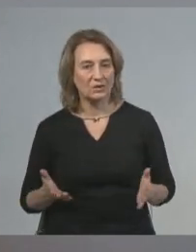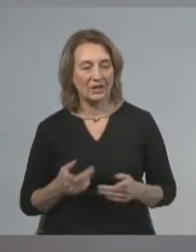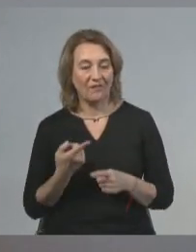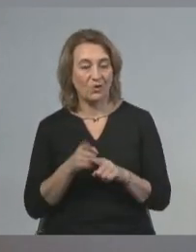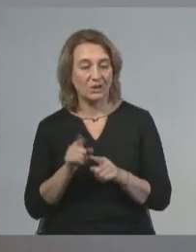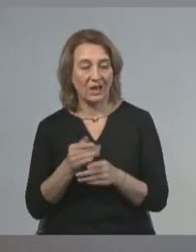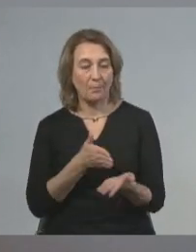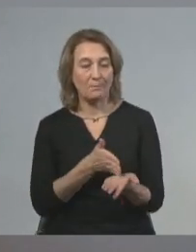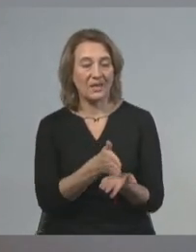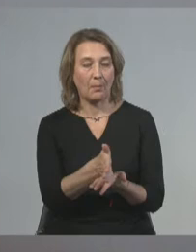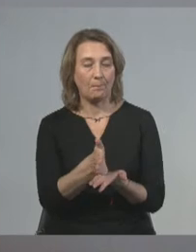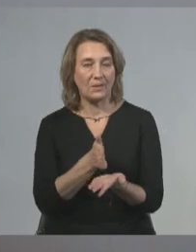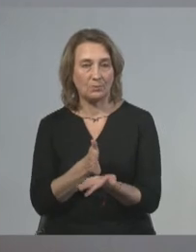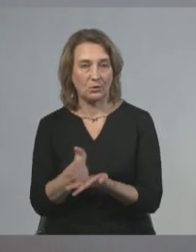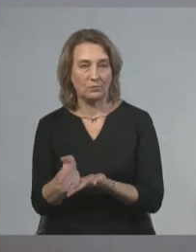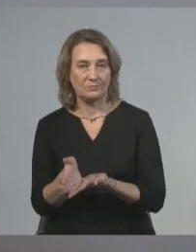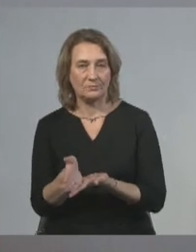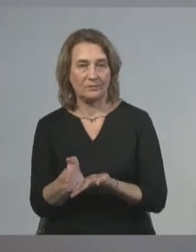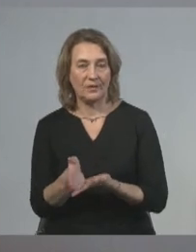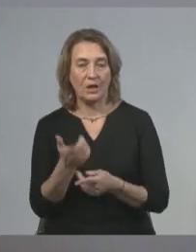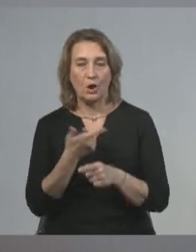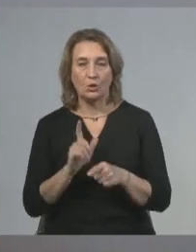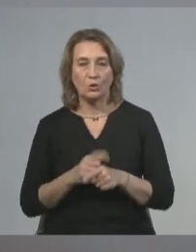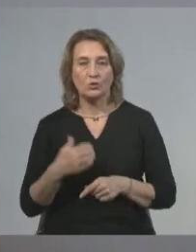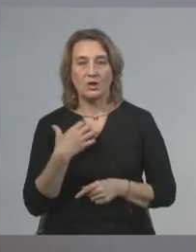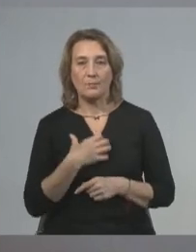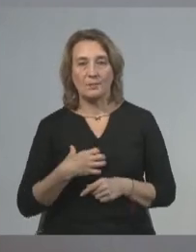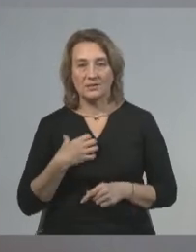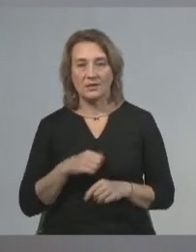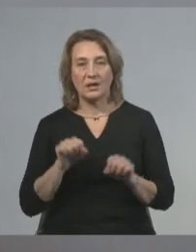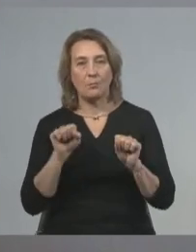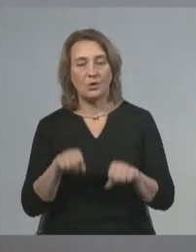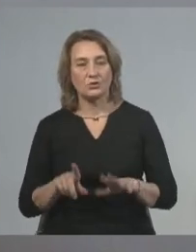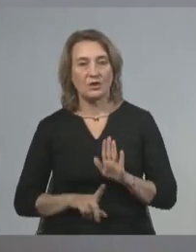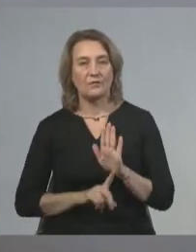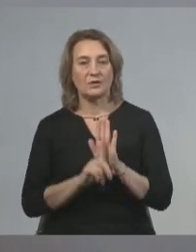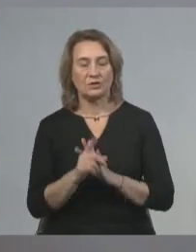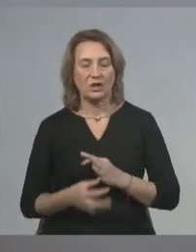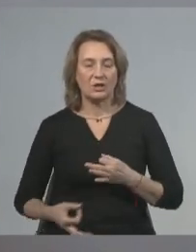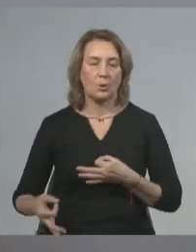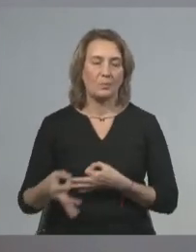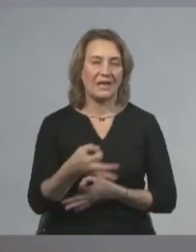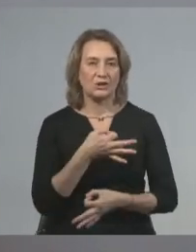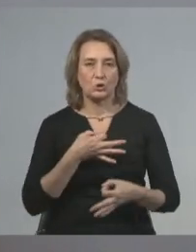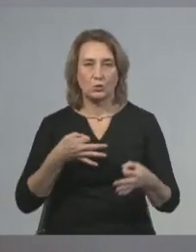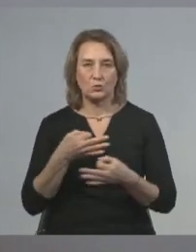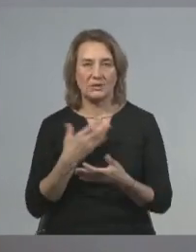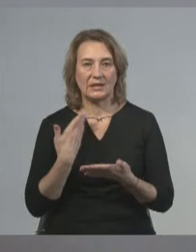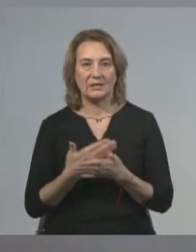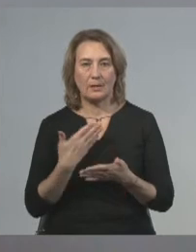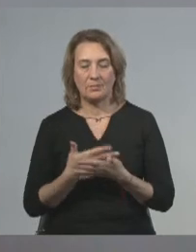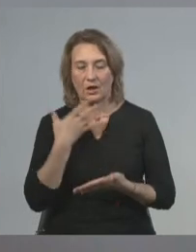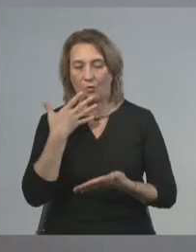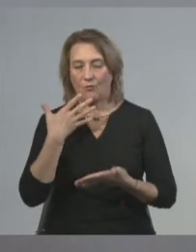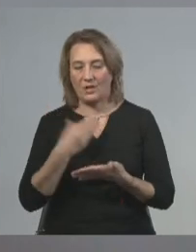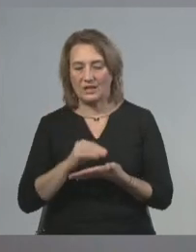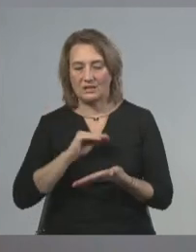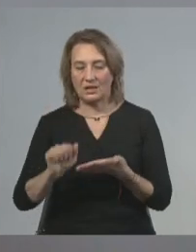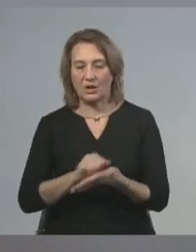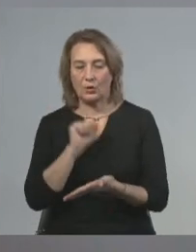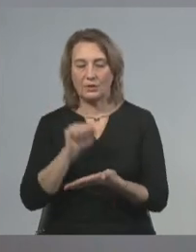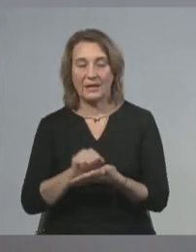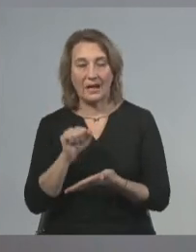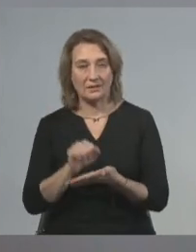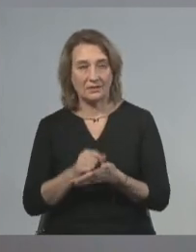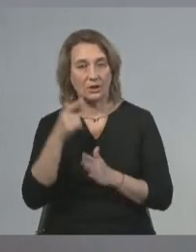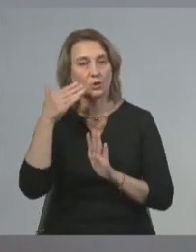to uh open this discussion uh in my newsroom first of all to see do we understand this issue is